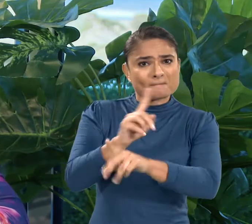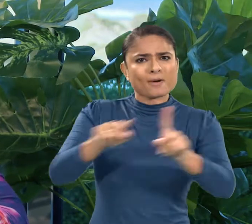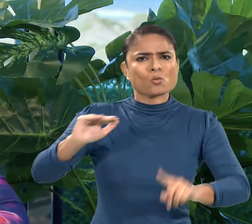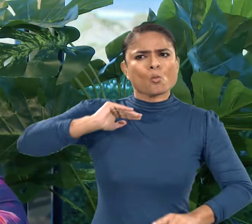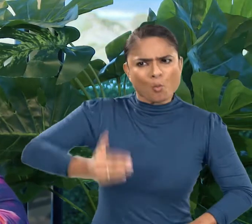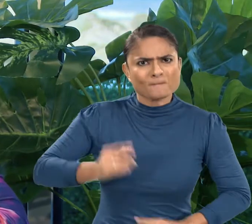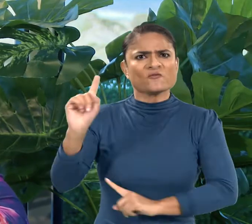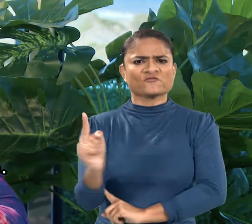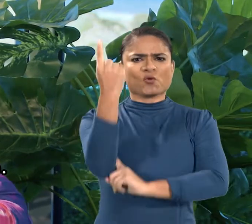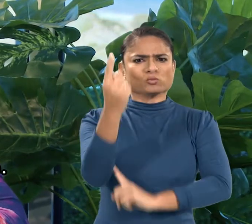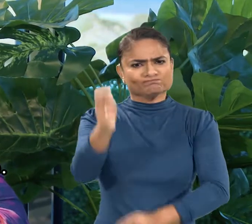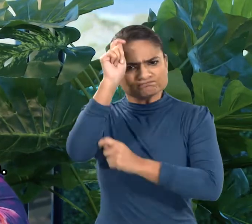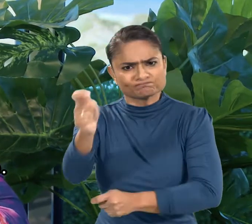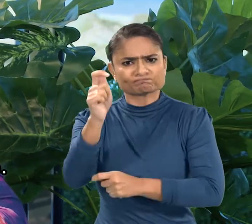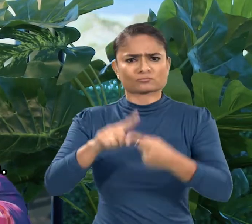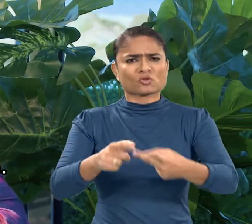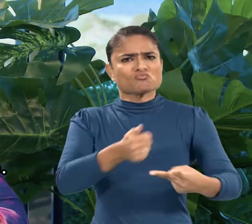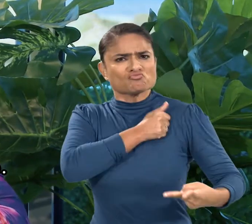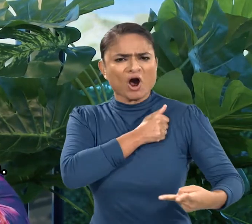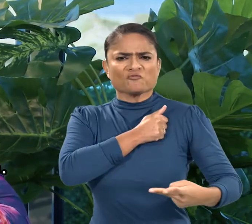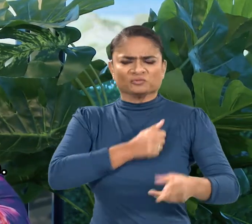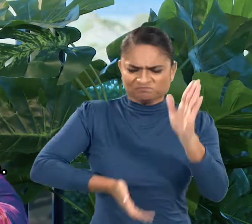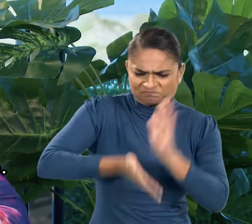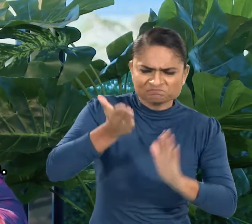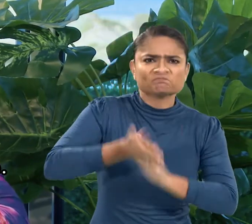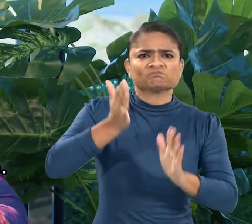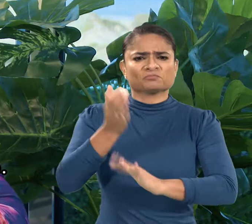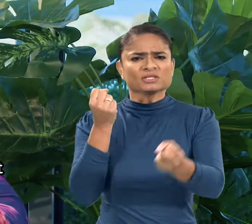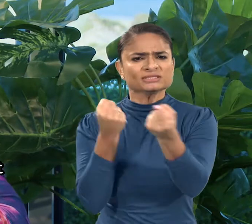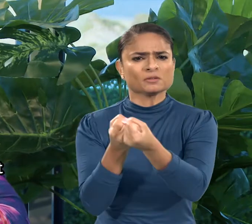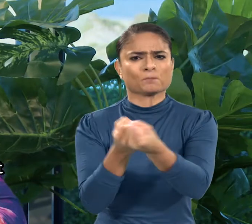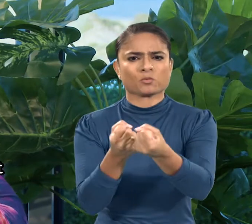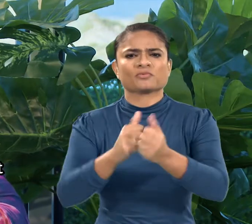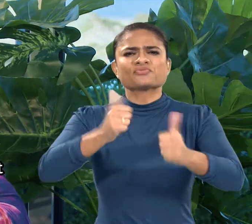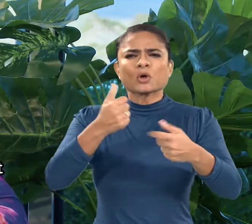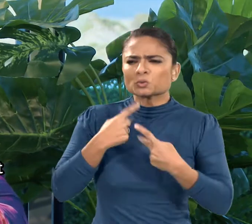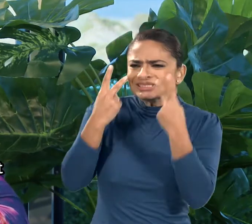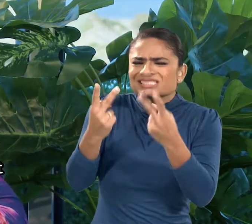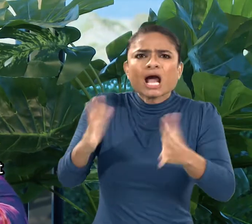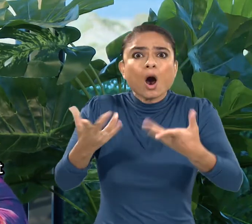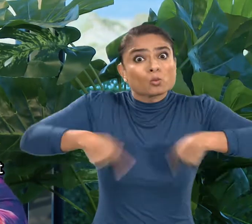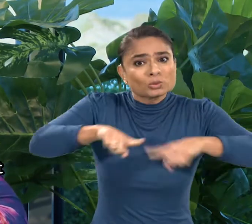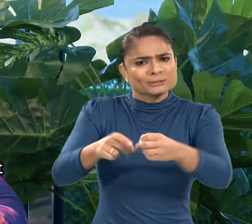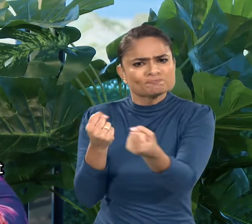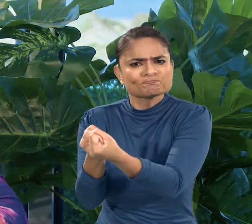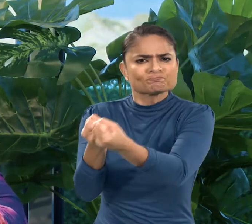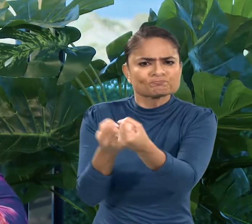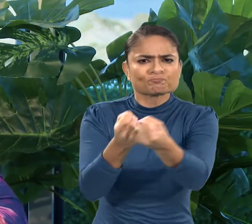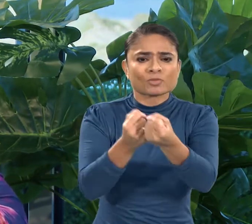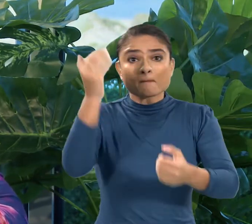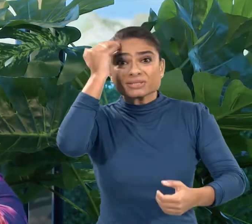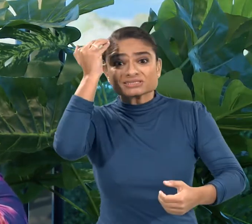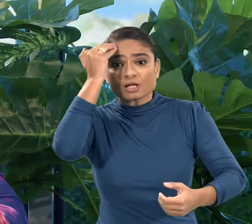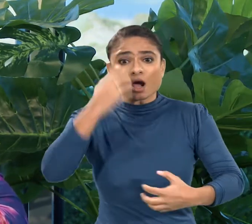women first, courageous, resilient, supportive, and then look at how we can support their